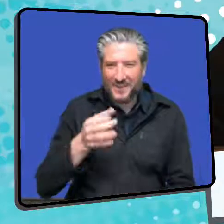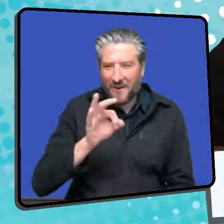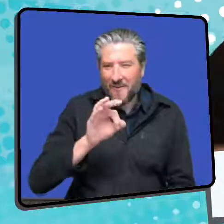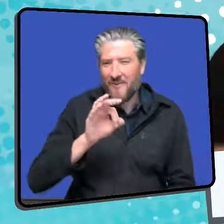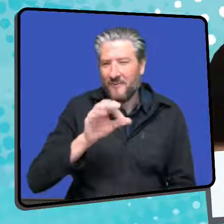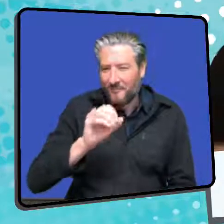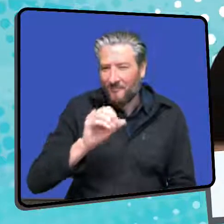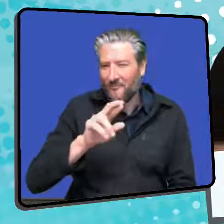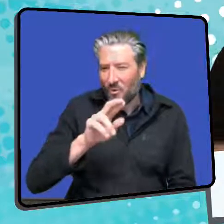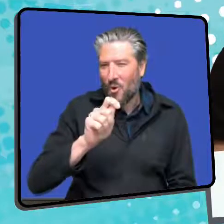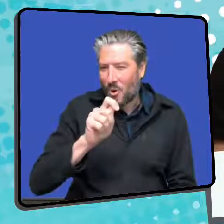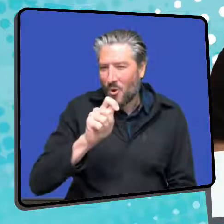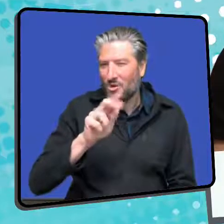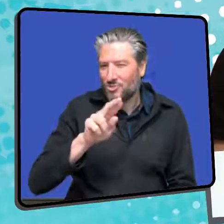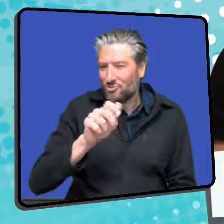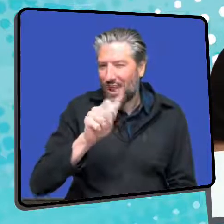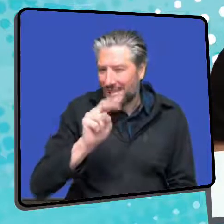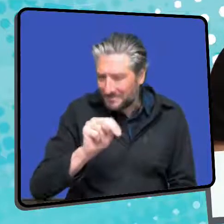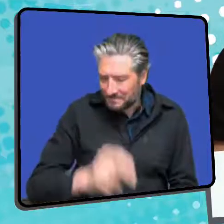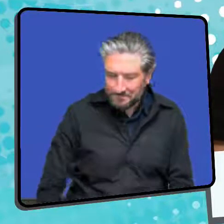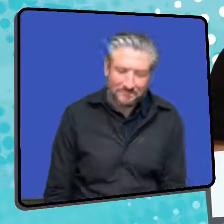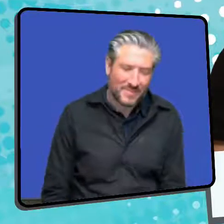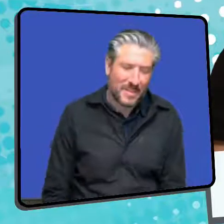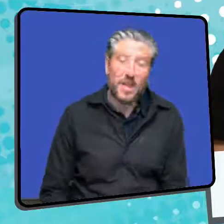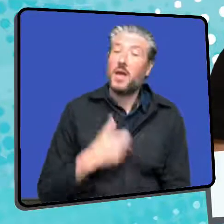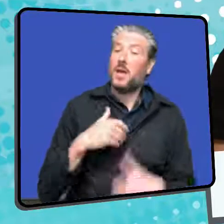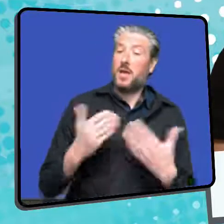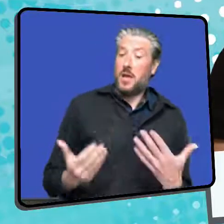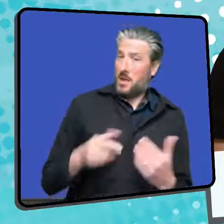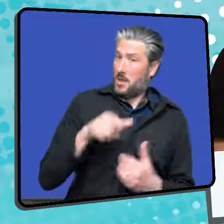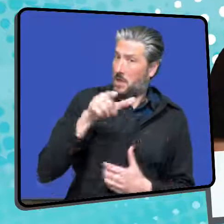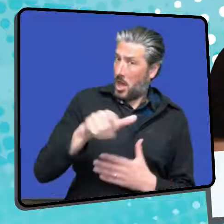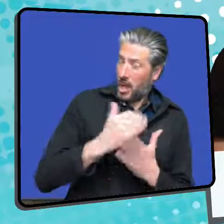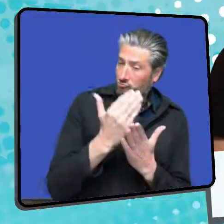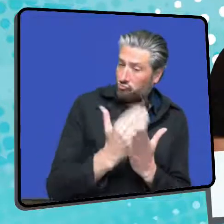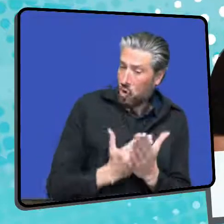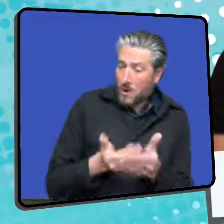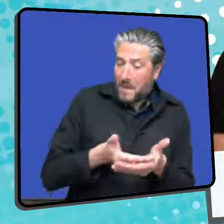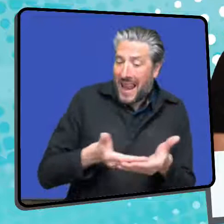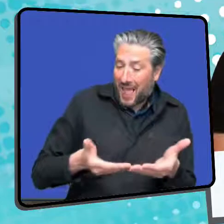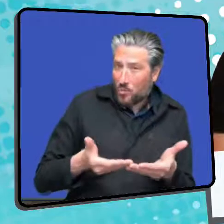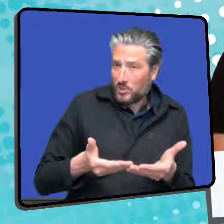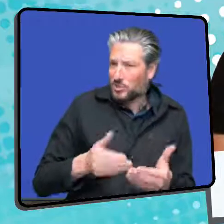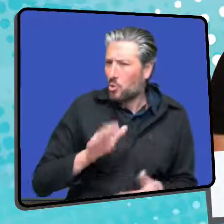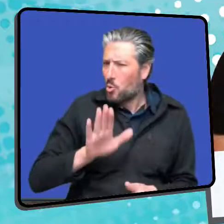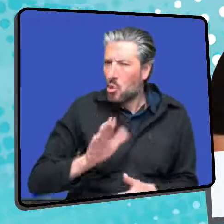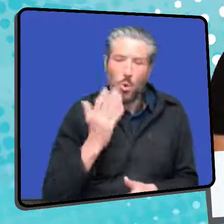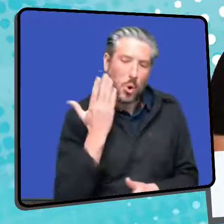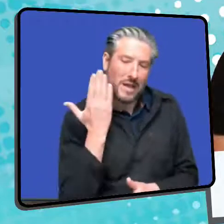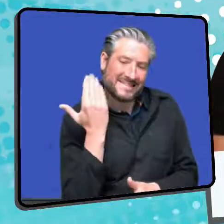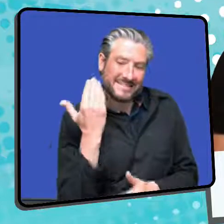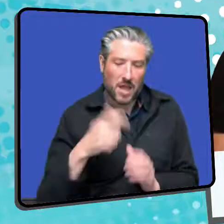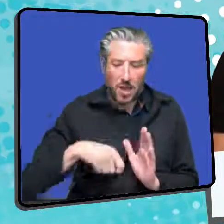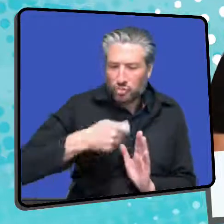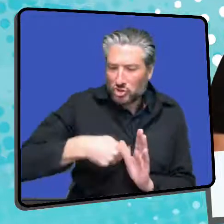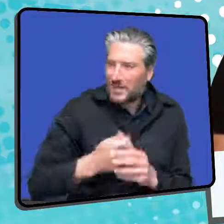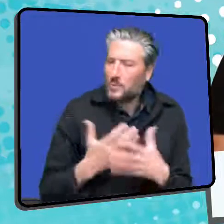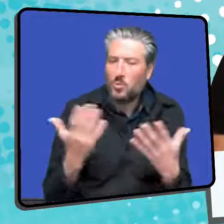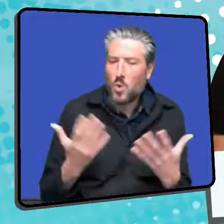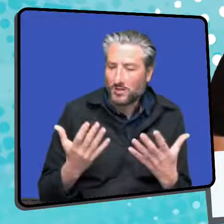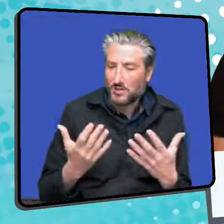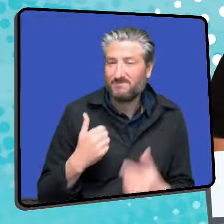What was the programming language you used in your last project? Python.